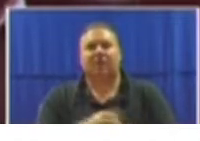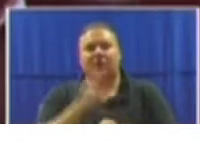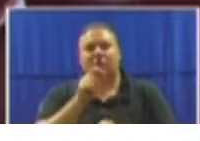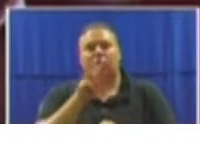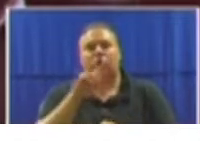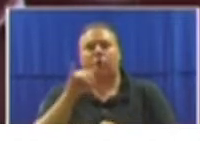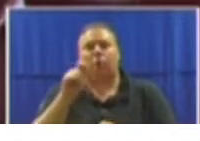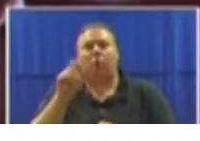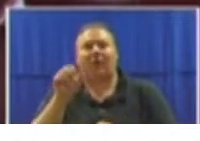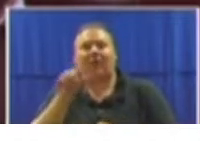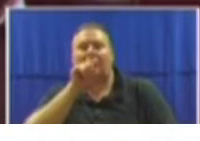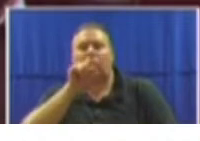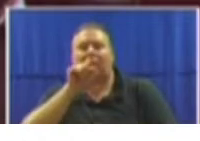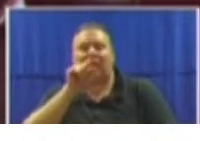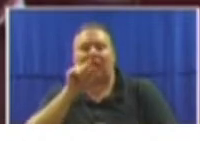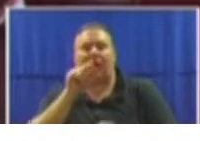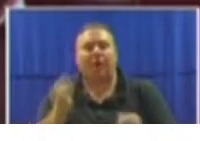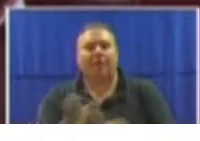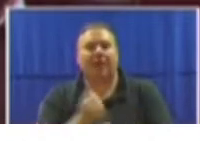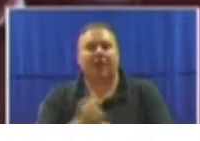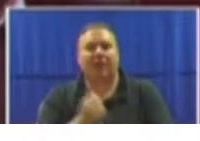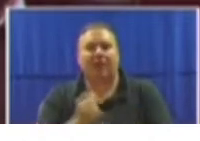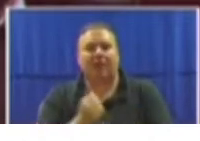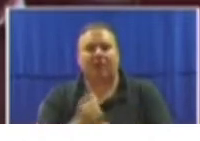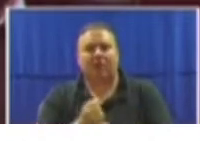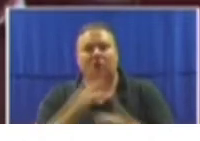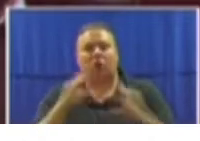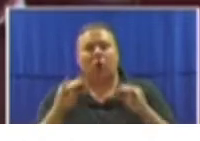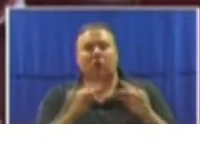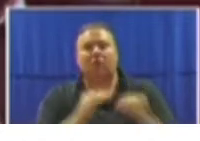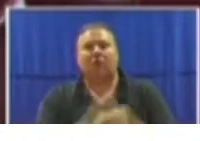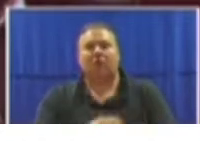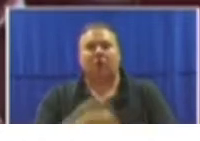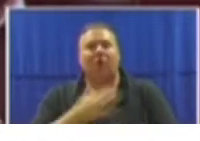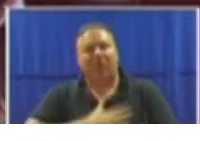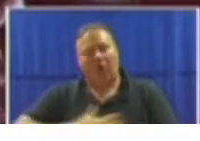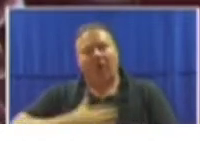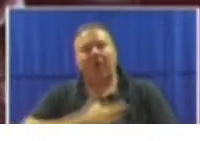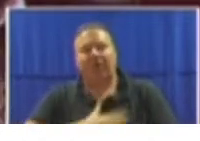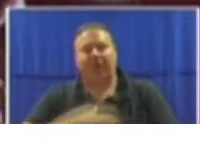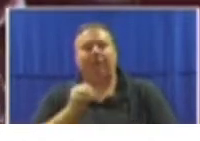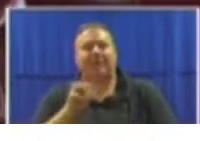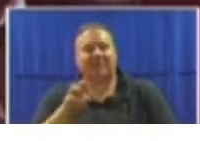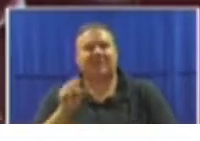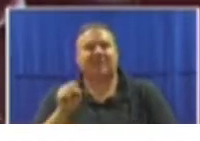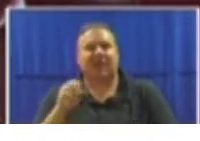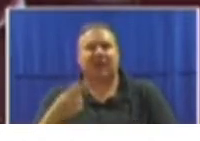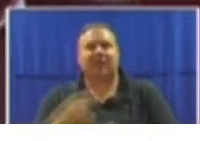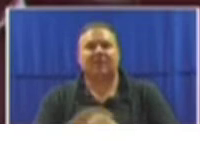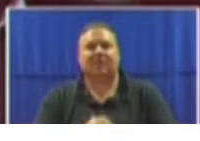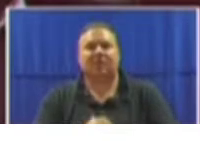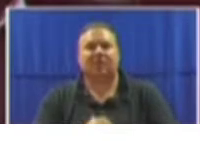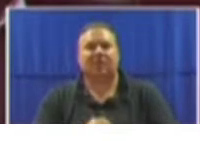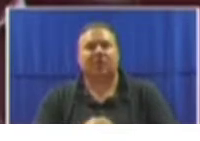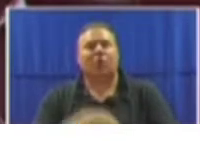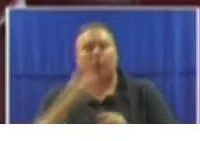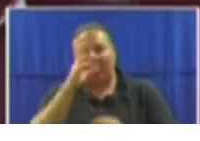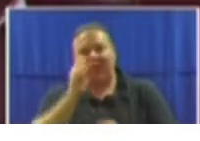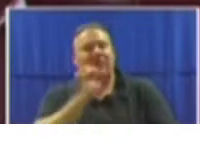gossip. We forgive Mr. Steenhuisen. We understand that his is a hopeless